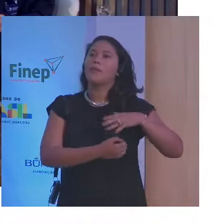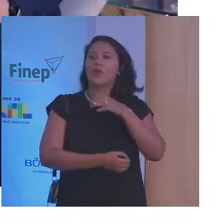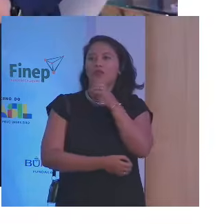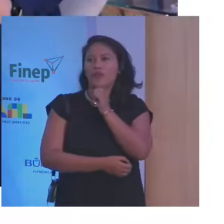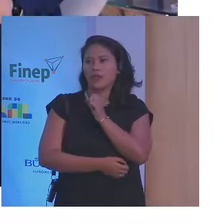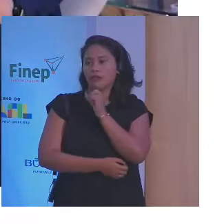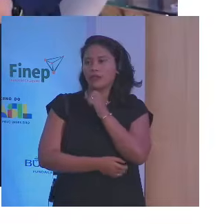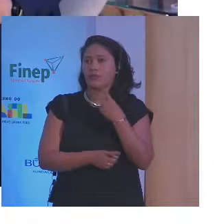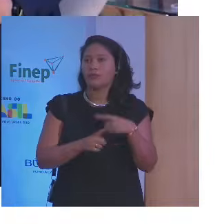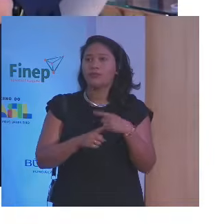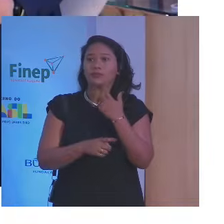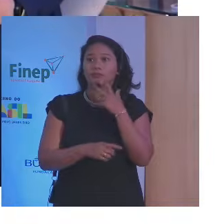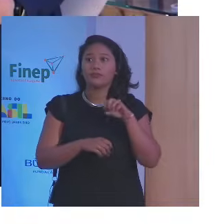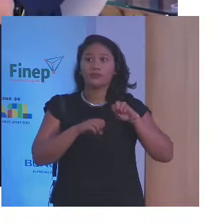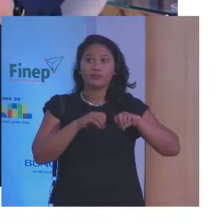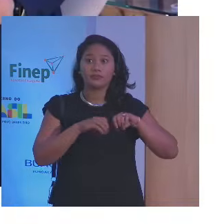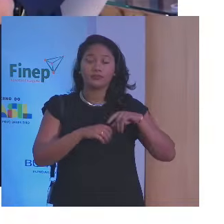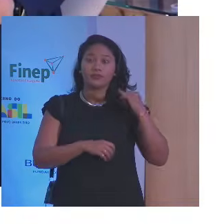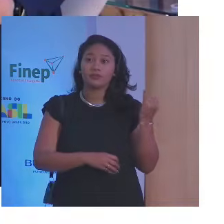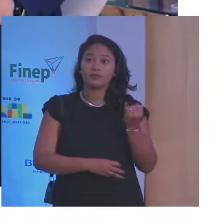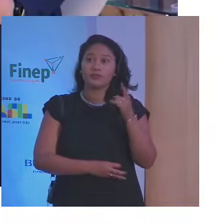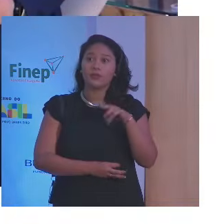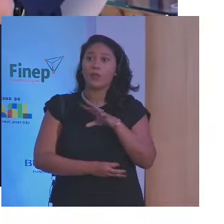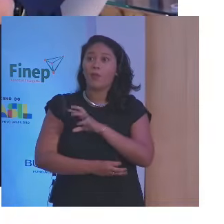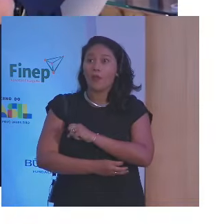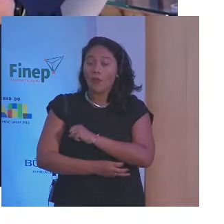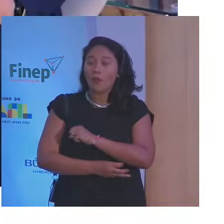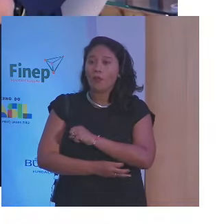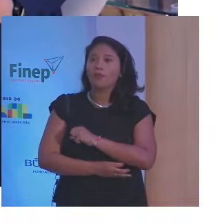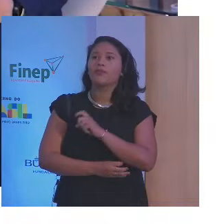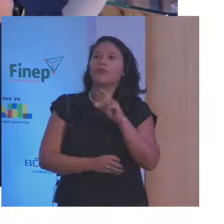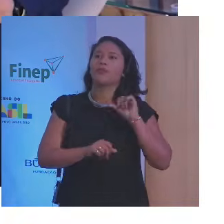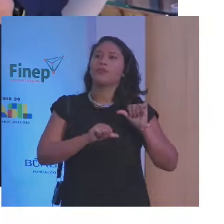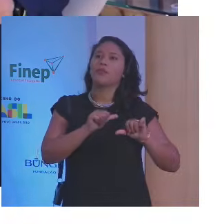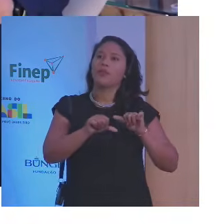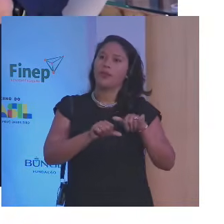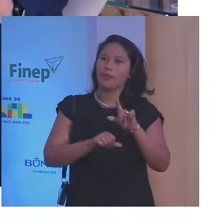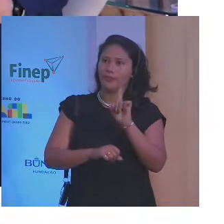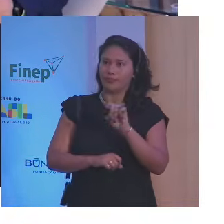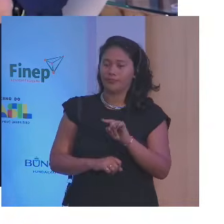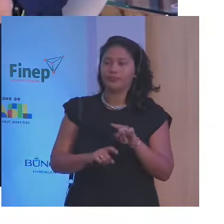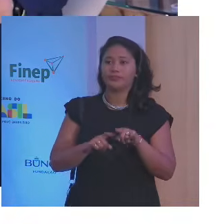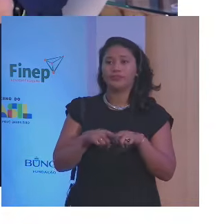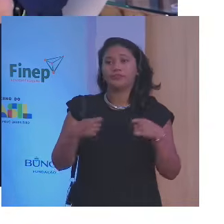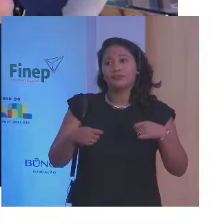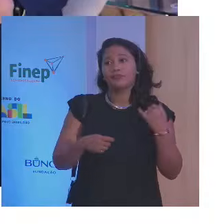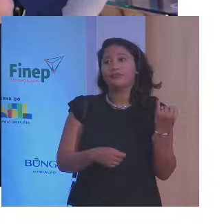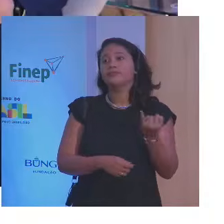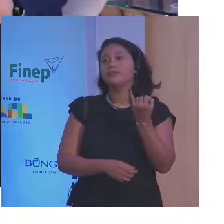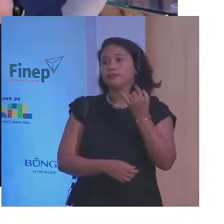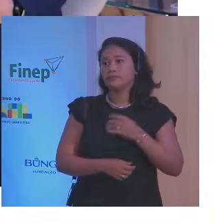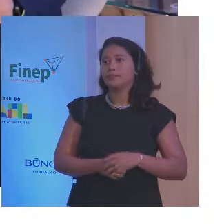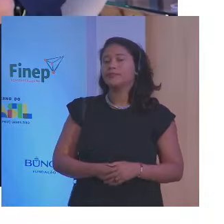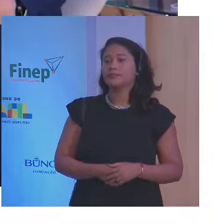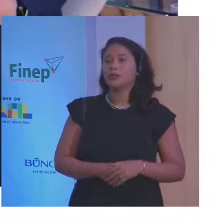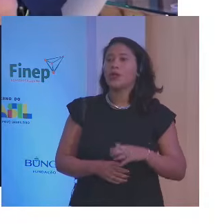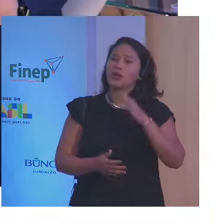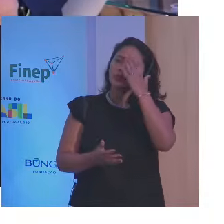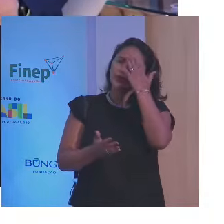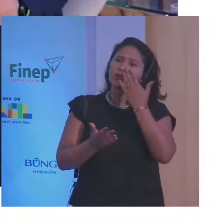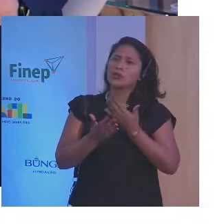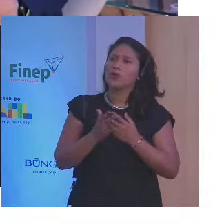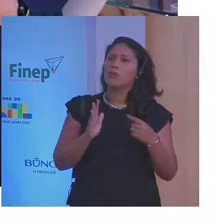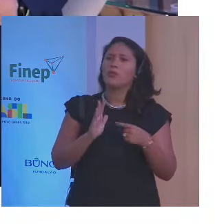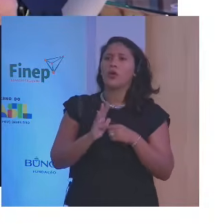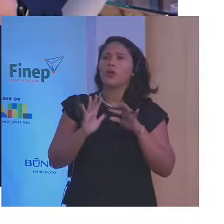Freire, porque ele fala que quando a educação é fundamentada no amor, ela é transformativa, mas ela tem que fazer relevância. E aí eu acho que é isso, a gente